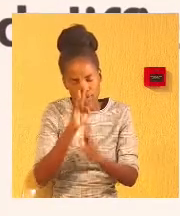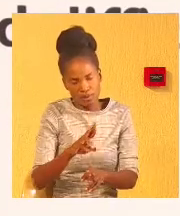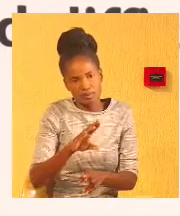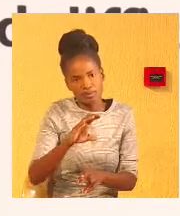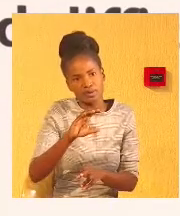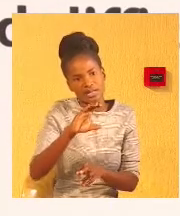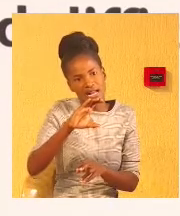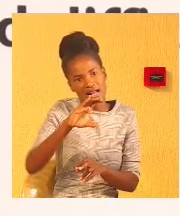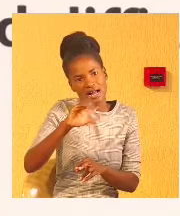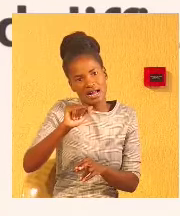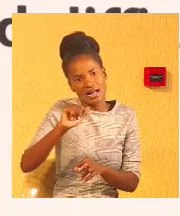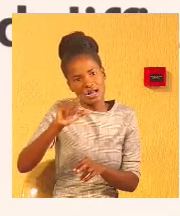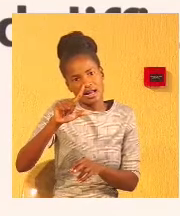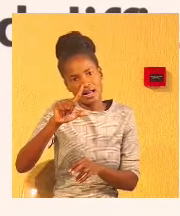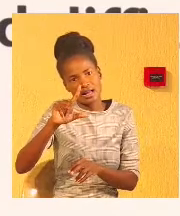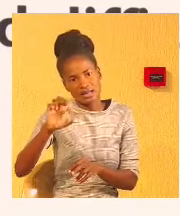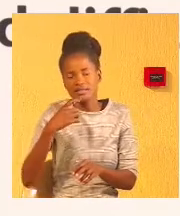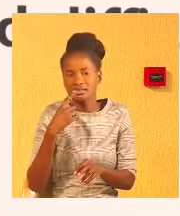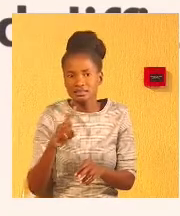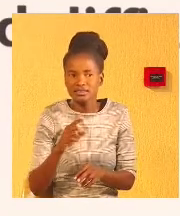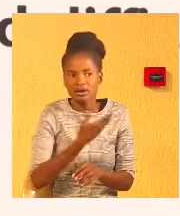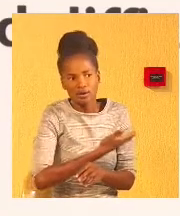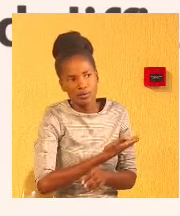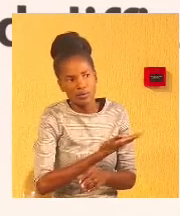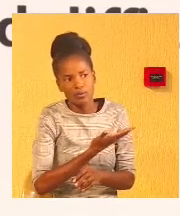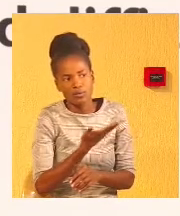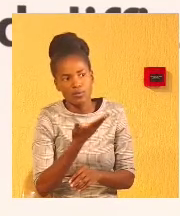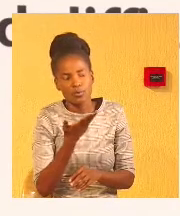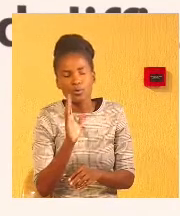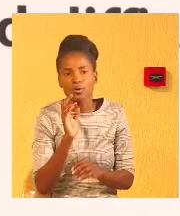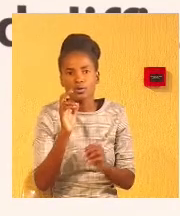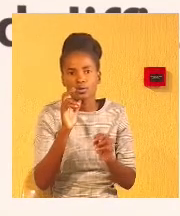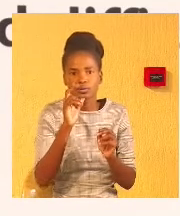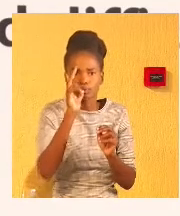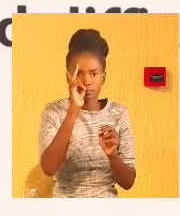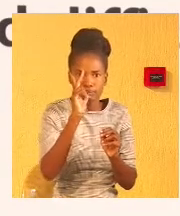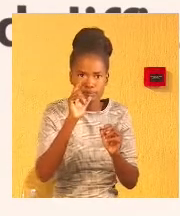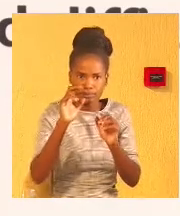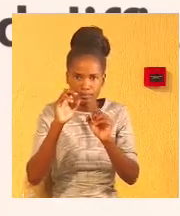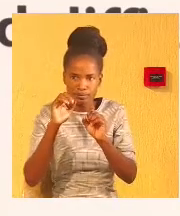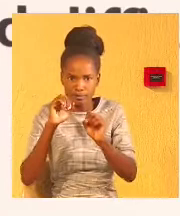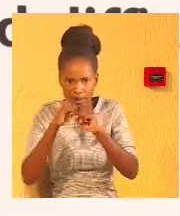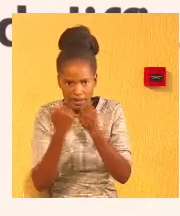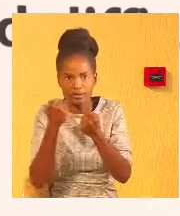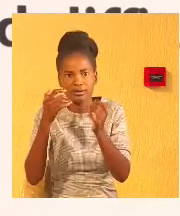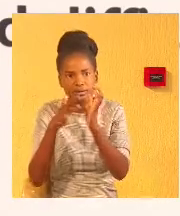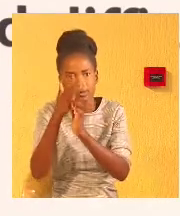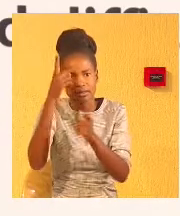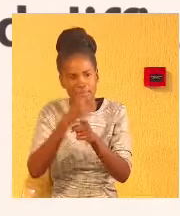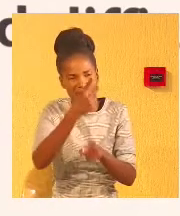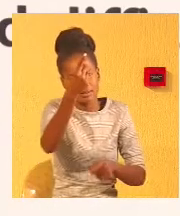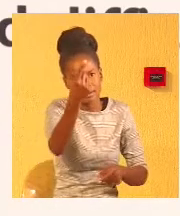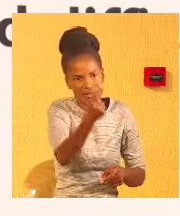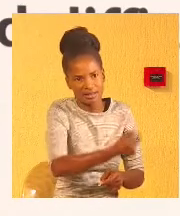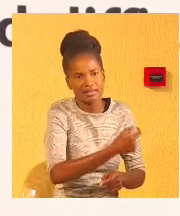Ratvine, directing all owners to buy, or institutional government institutions to